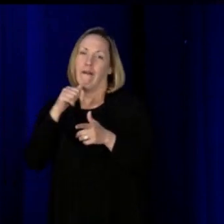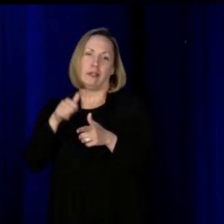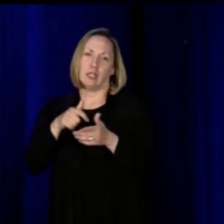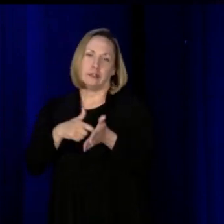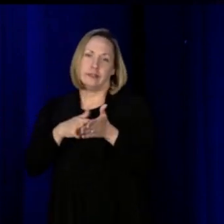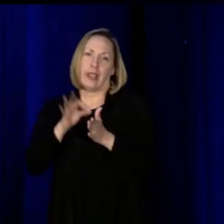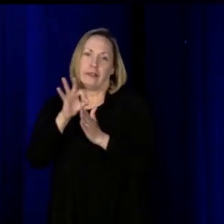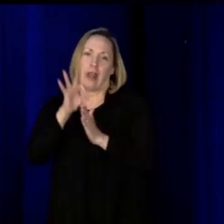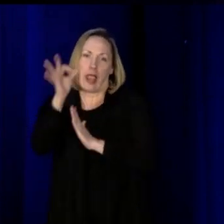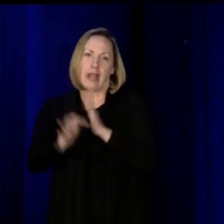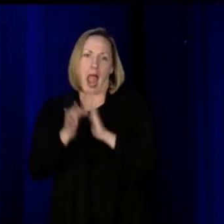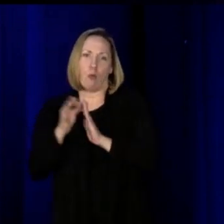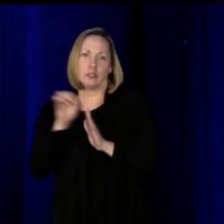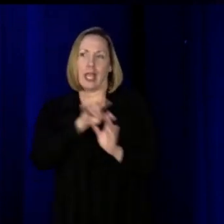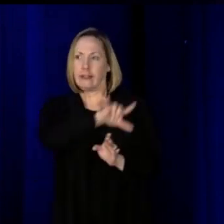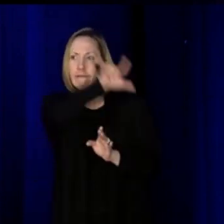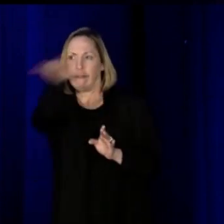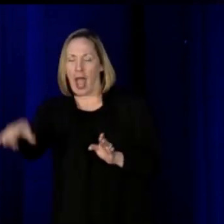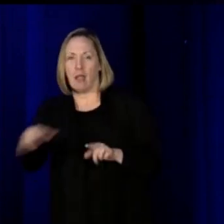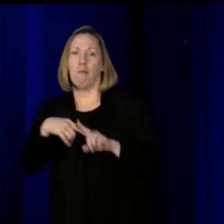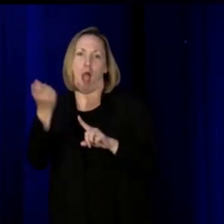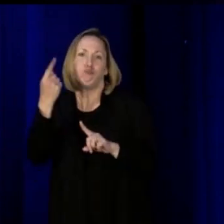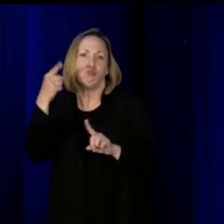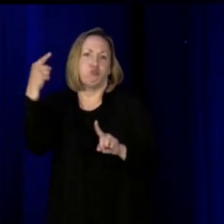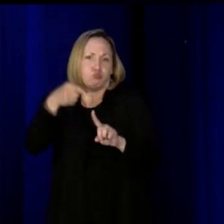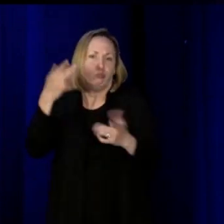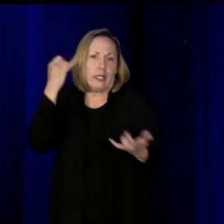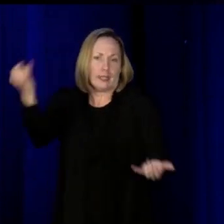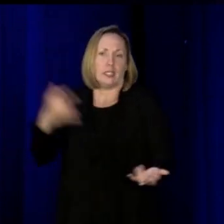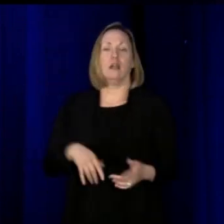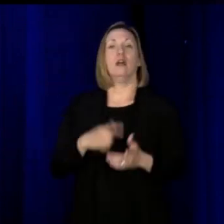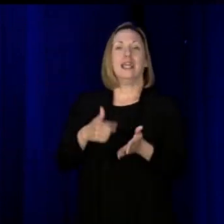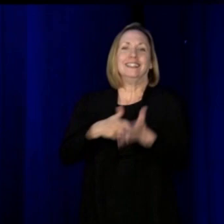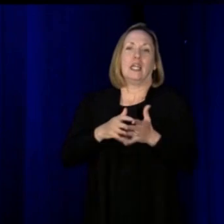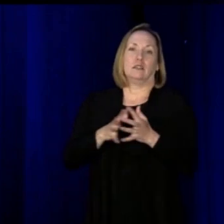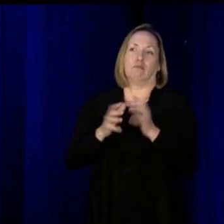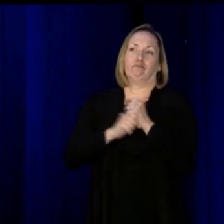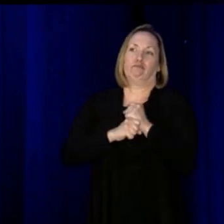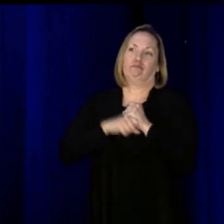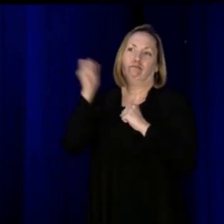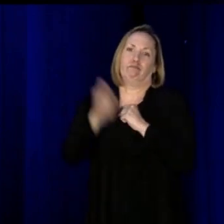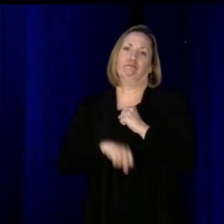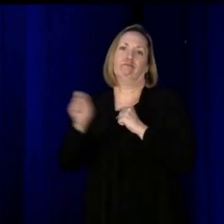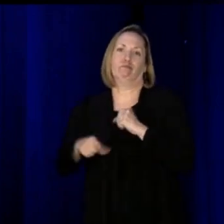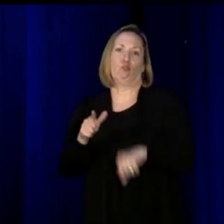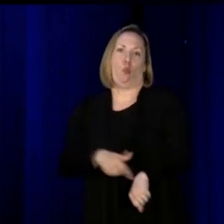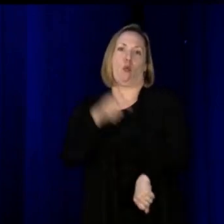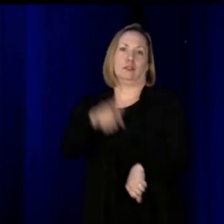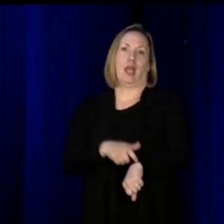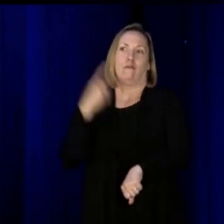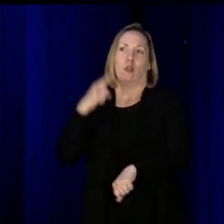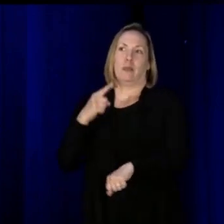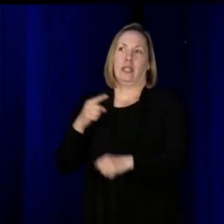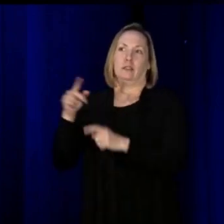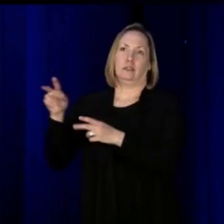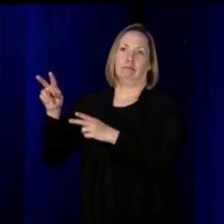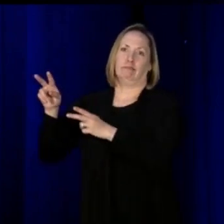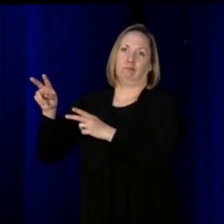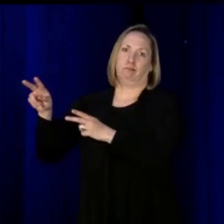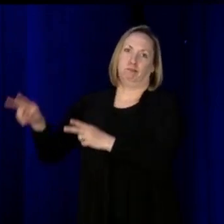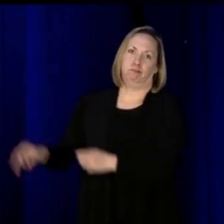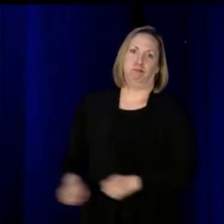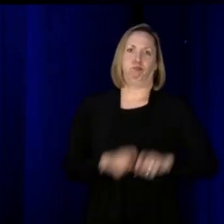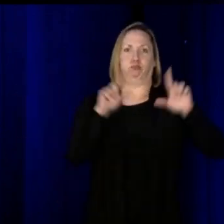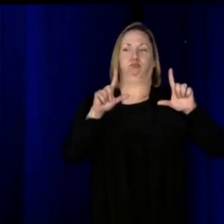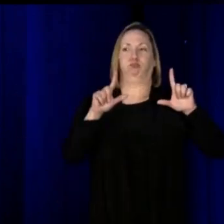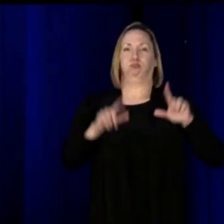here, but kind of, you get the idea. Like it will take more time than the time that it takes for me to browse a website where the web server